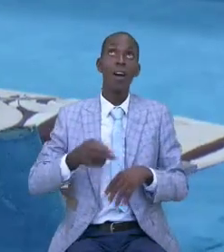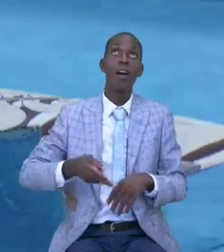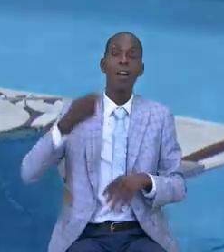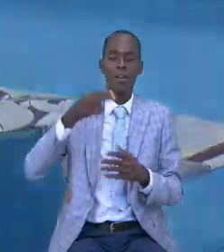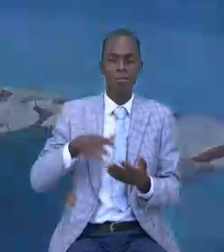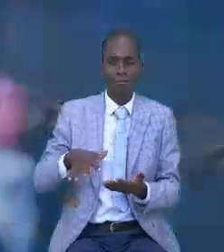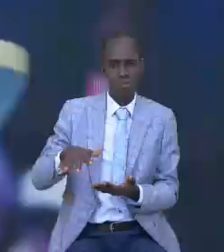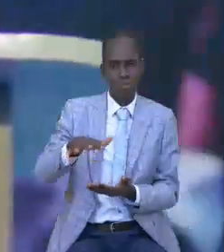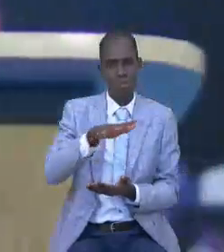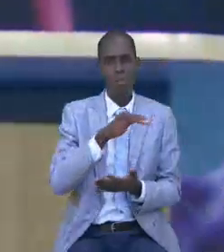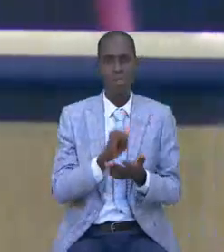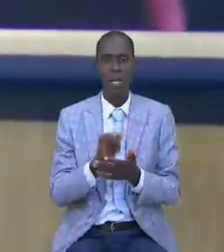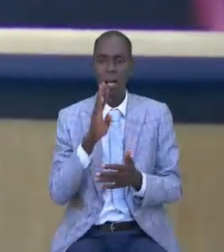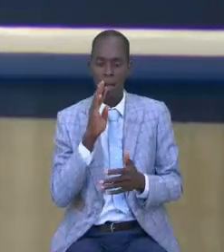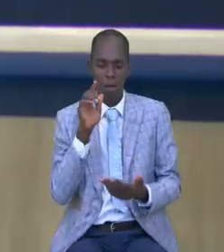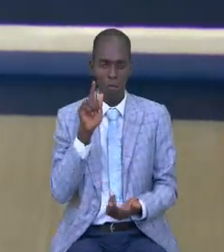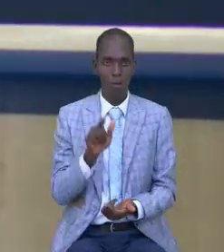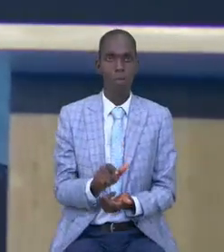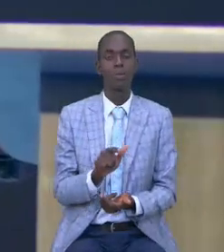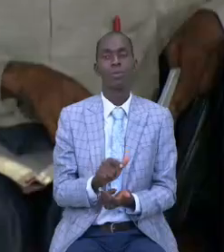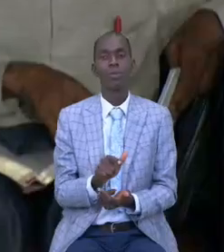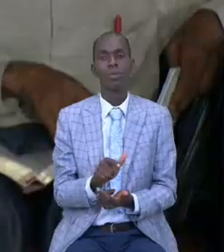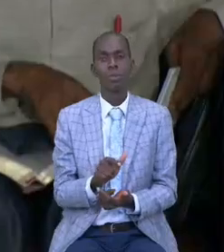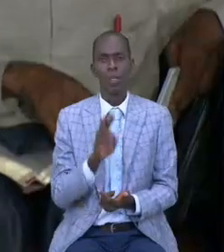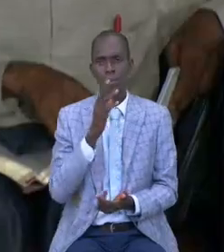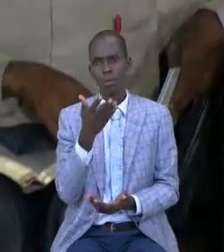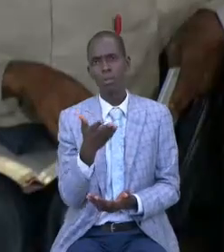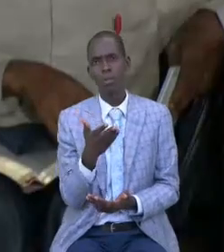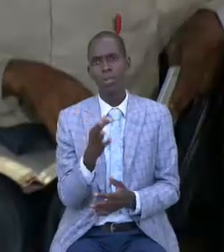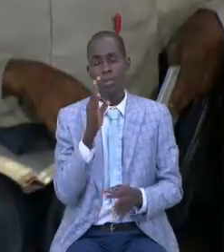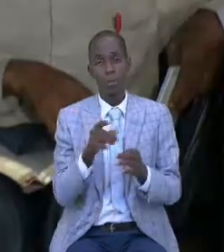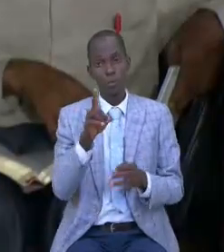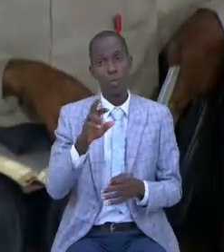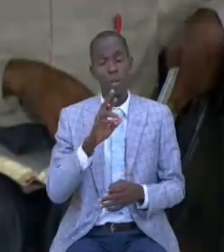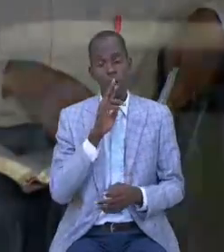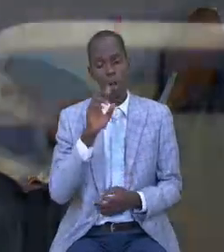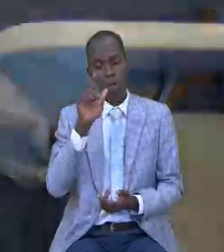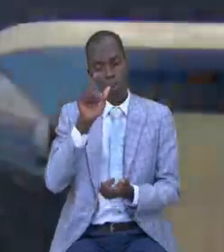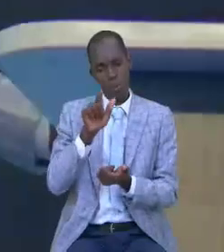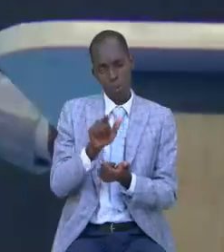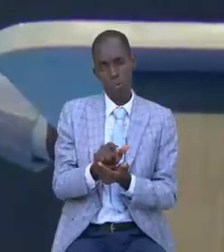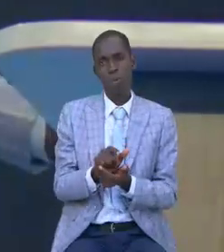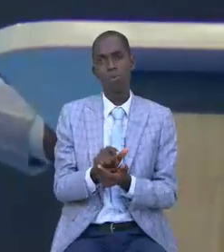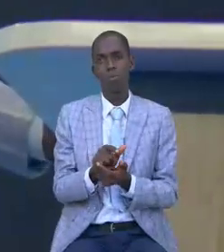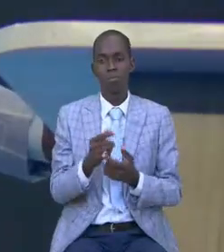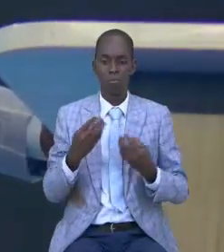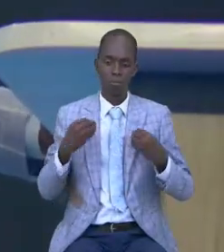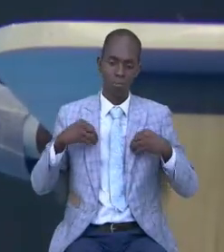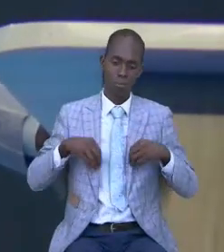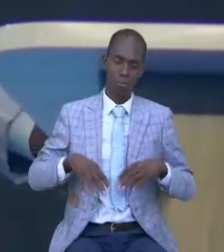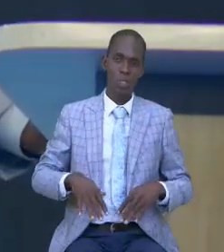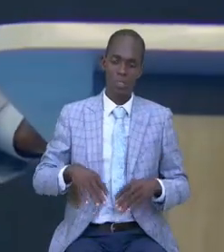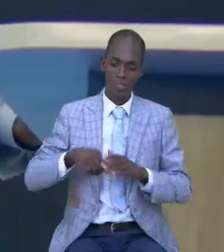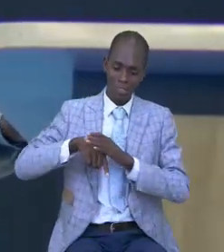that be low. Are you there? If you are low, downgraded, deep in the